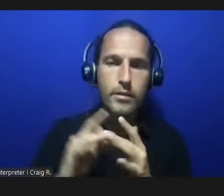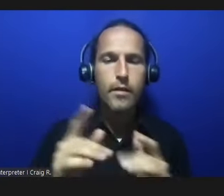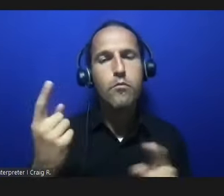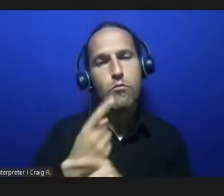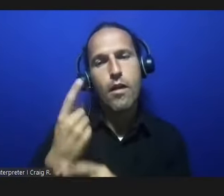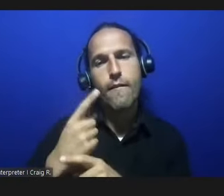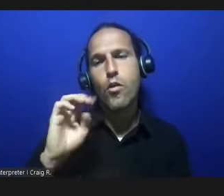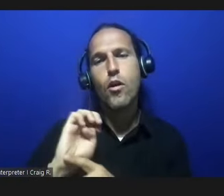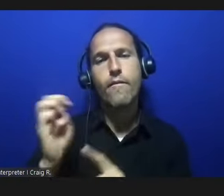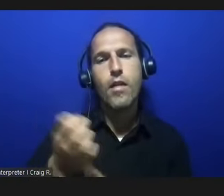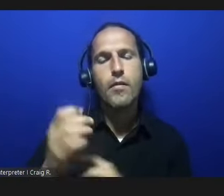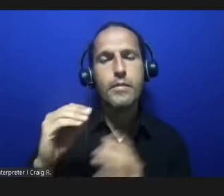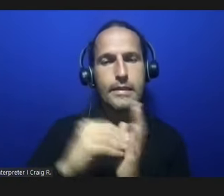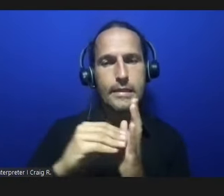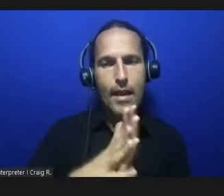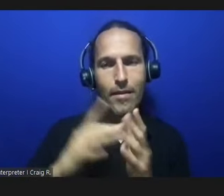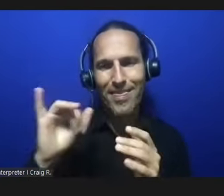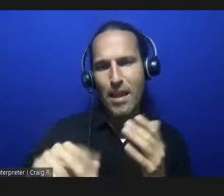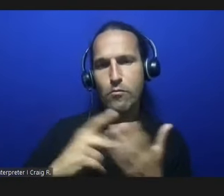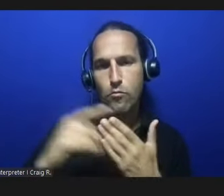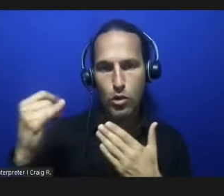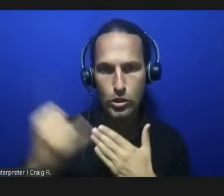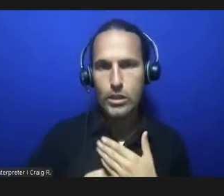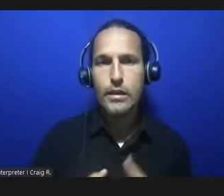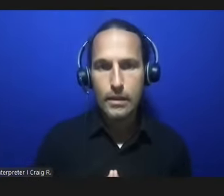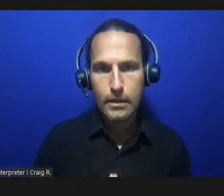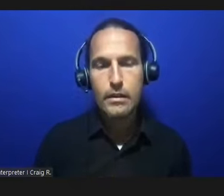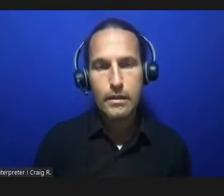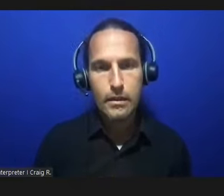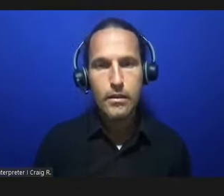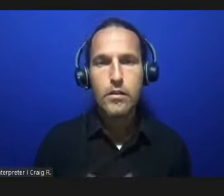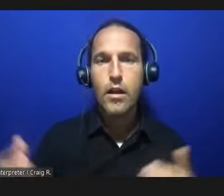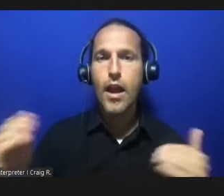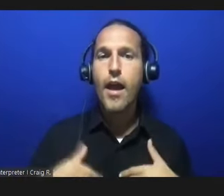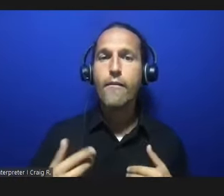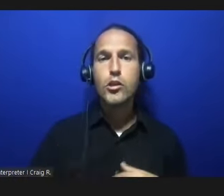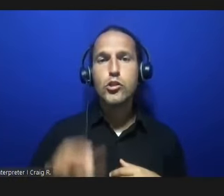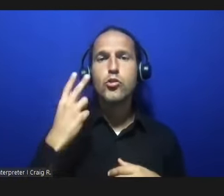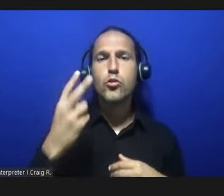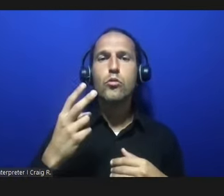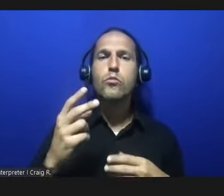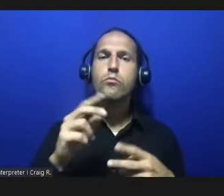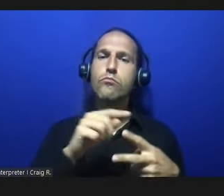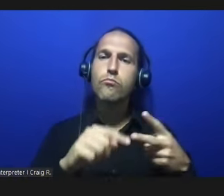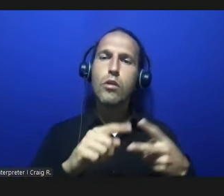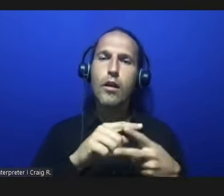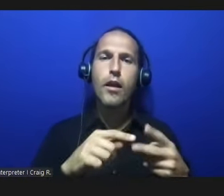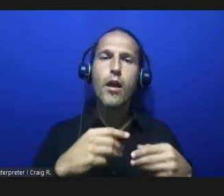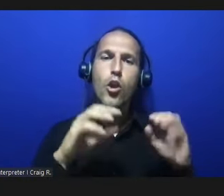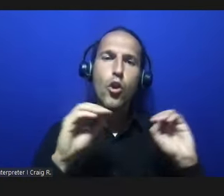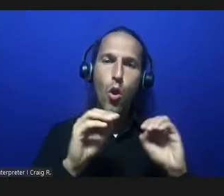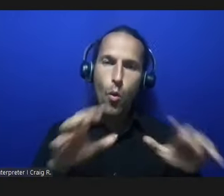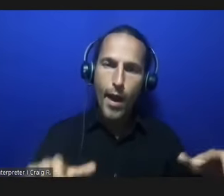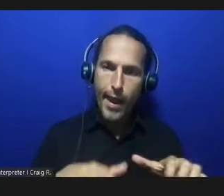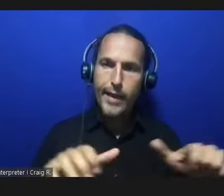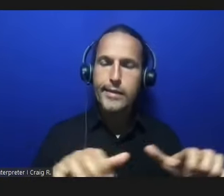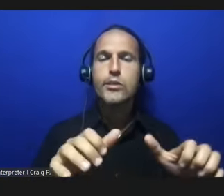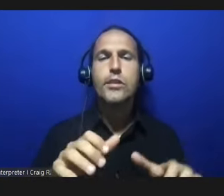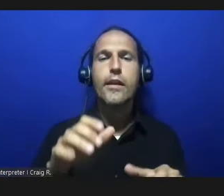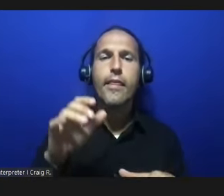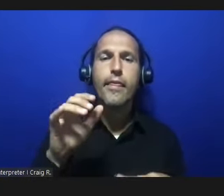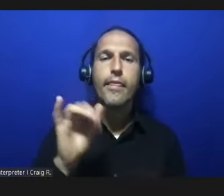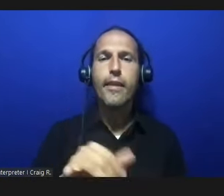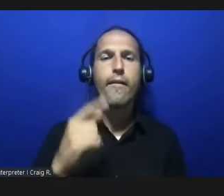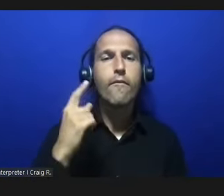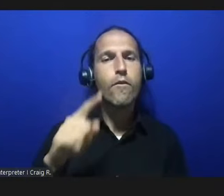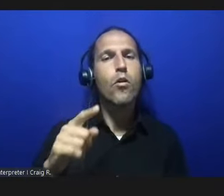environmental documentation for this project. There are two project alternatives. There's the no action. There would be no Central